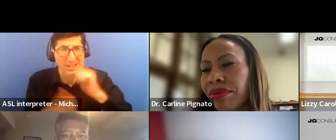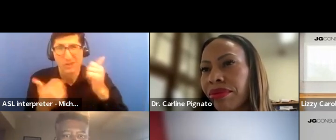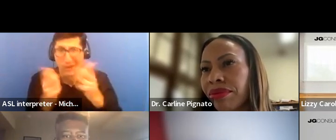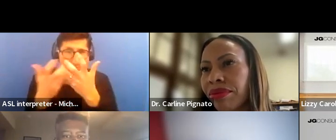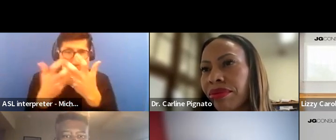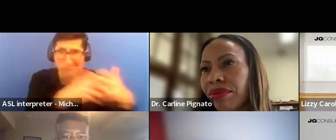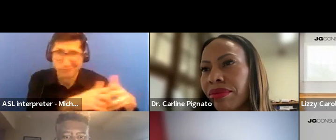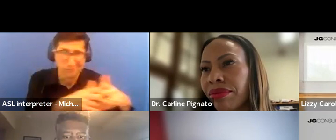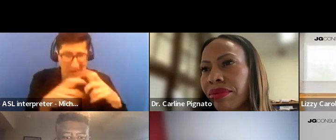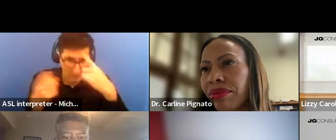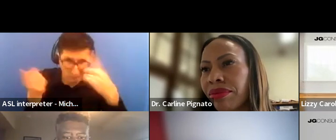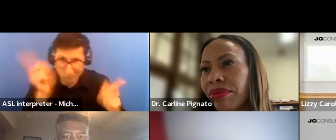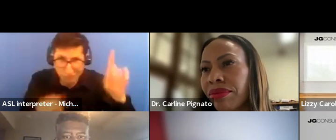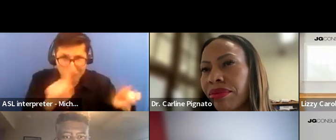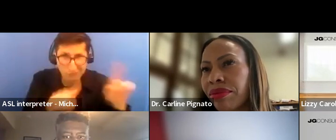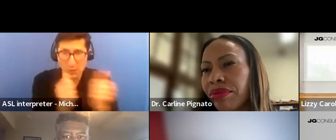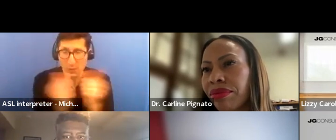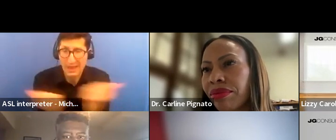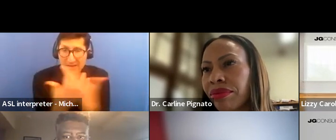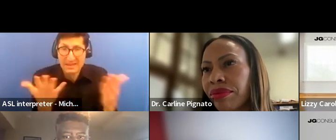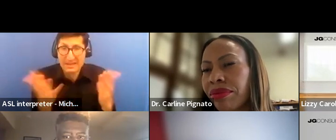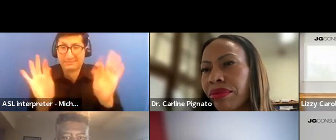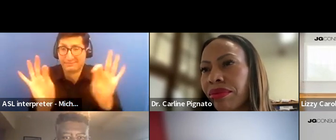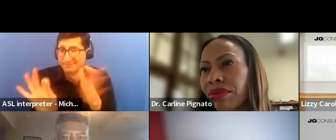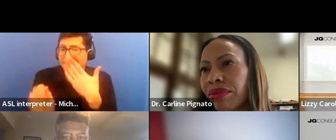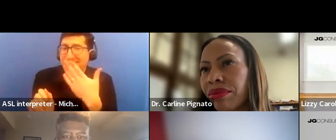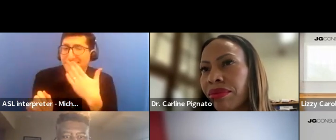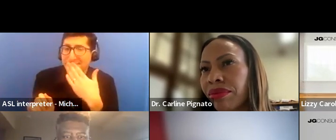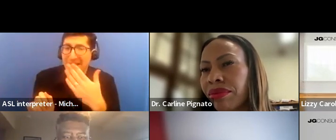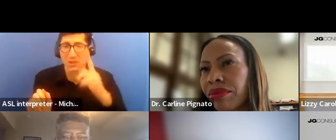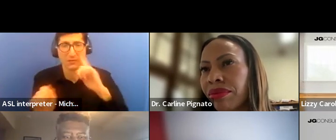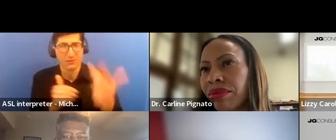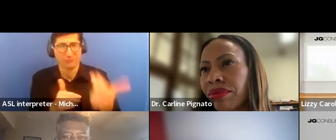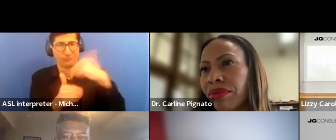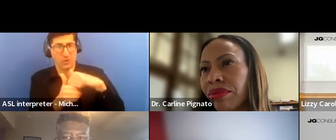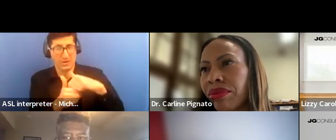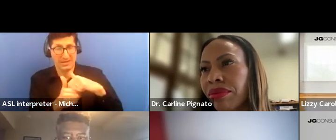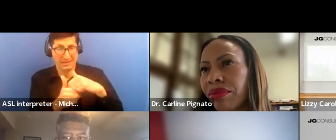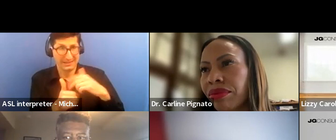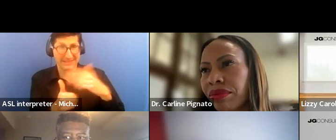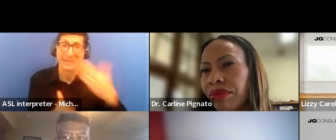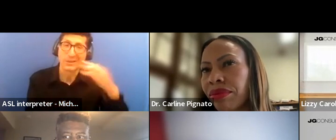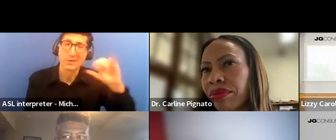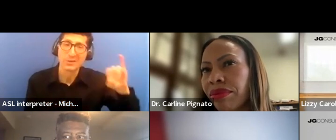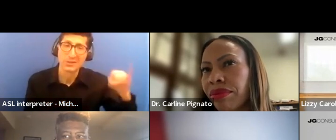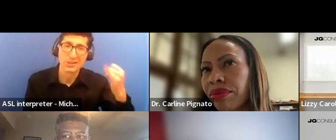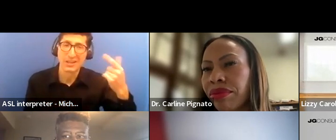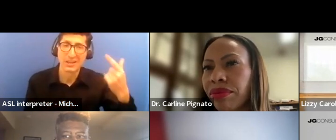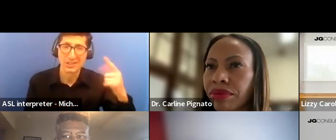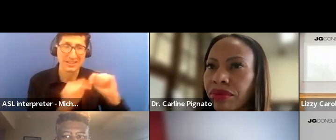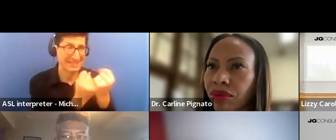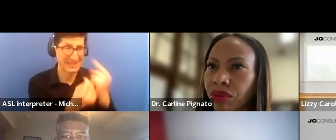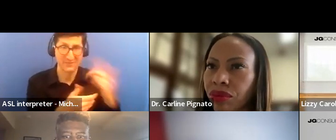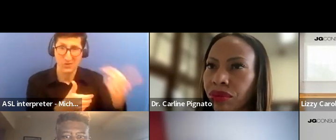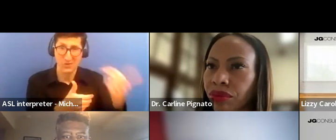work. Thank you for being with us, our JG team, and we'll